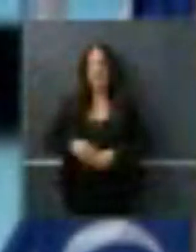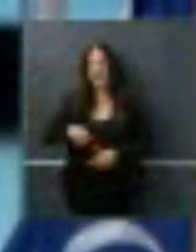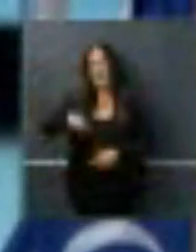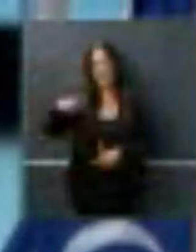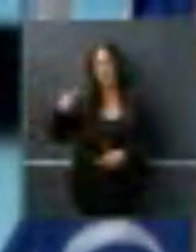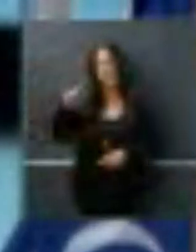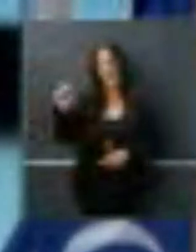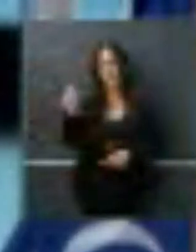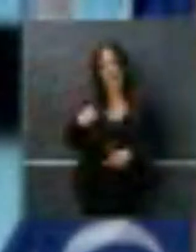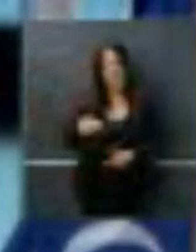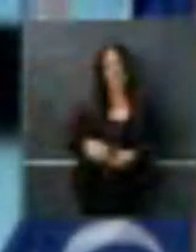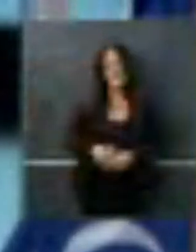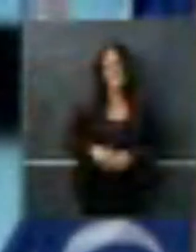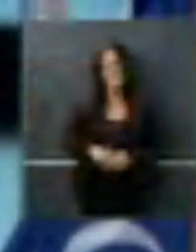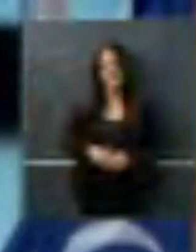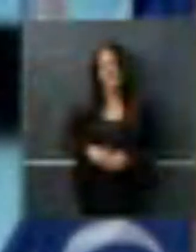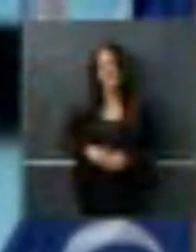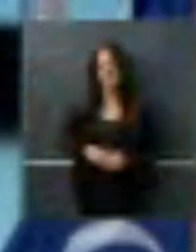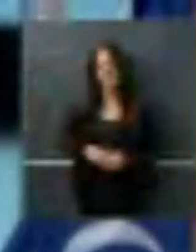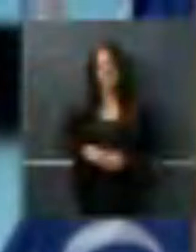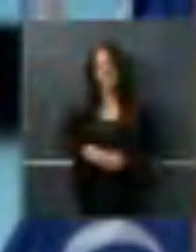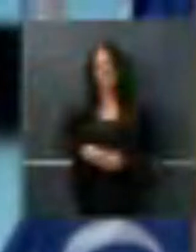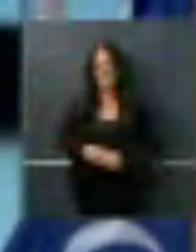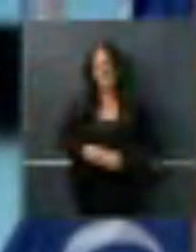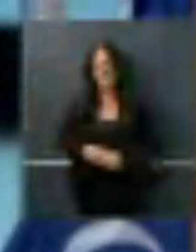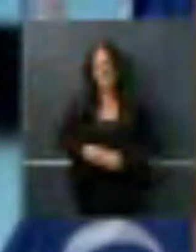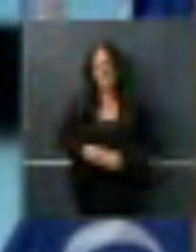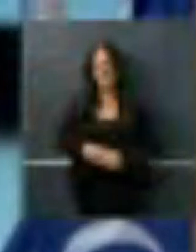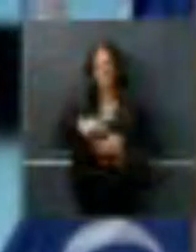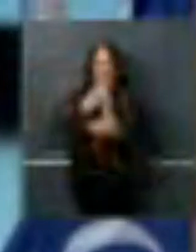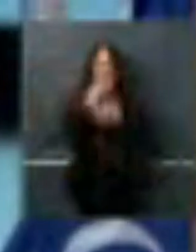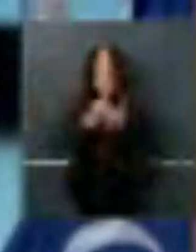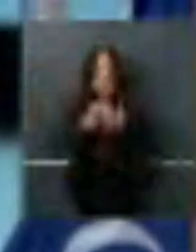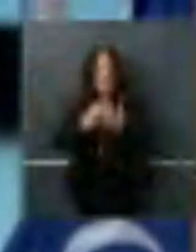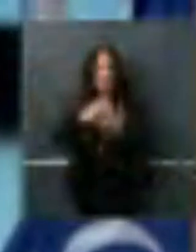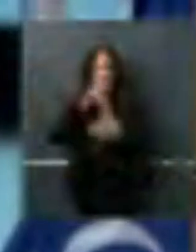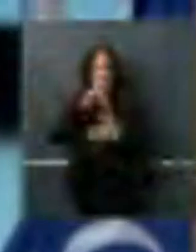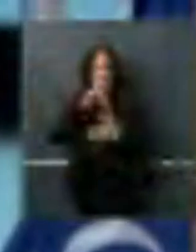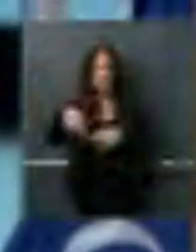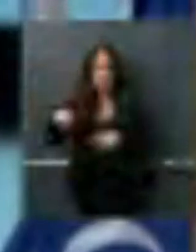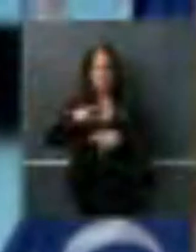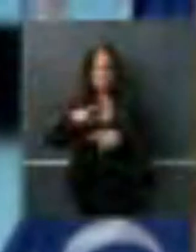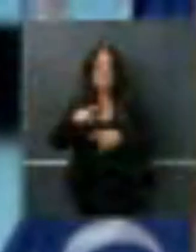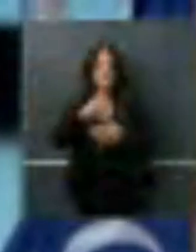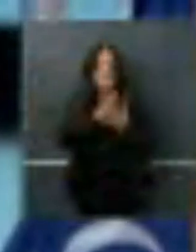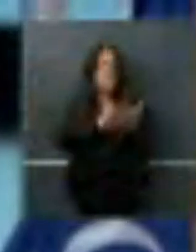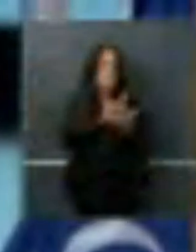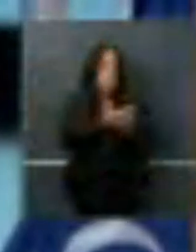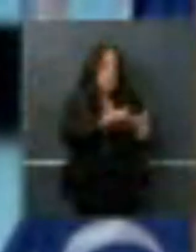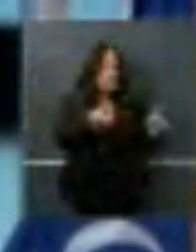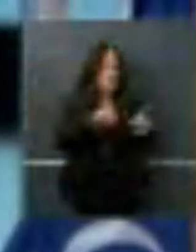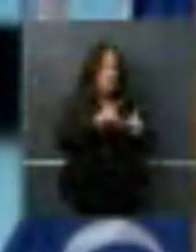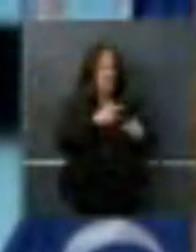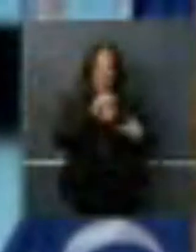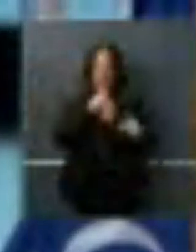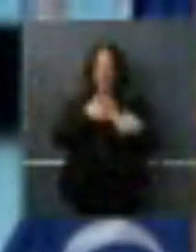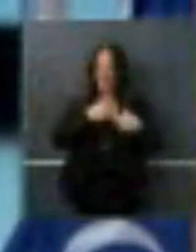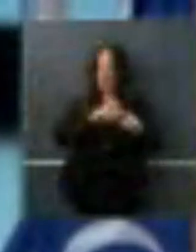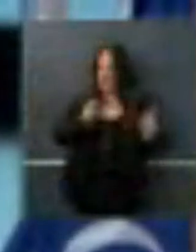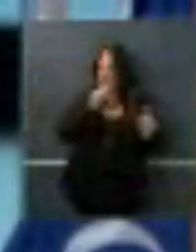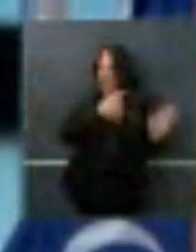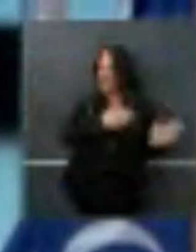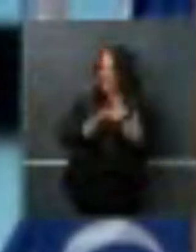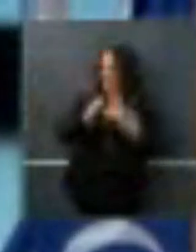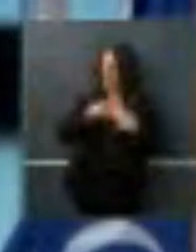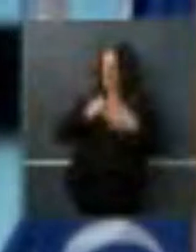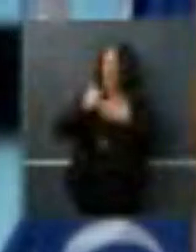weeks without learning since the shutdown. Some districts weren't prepared for distance learning, while others had a tough time keeping kids engaged.